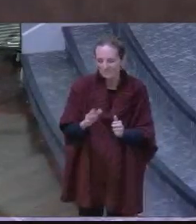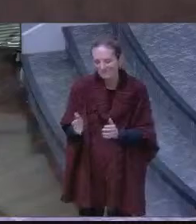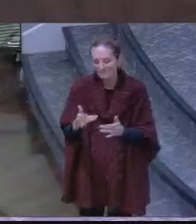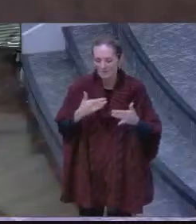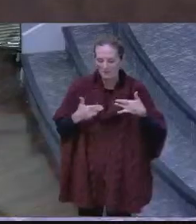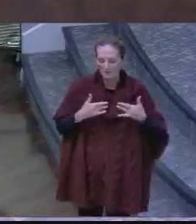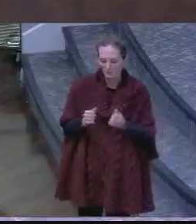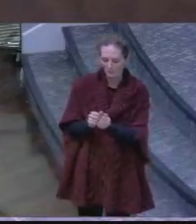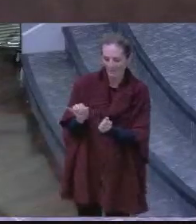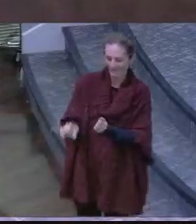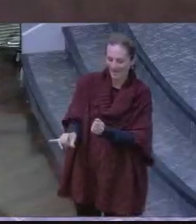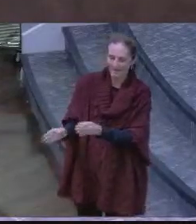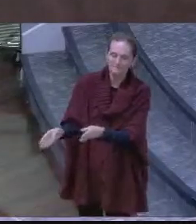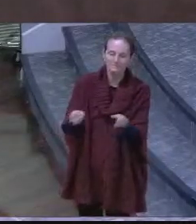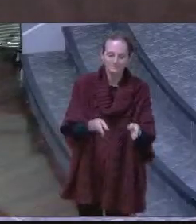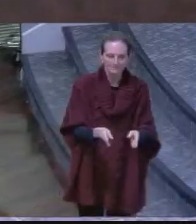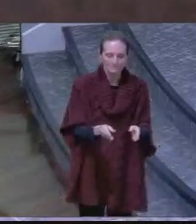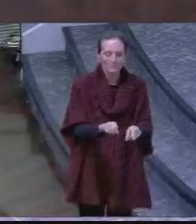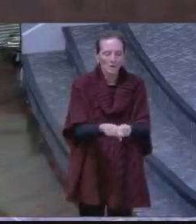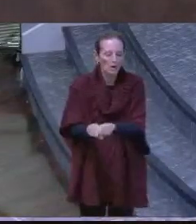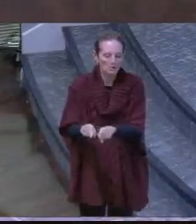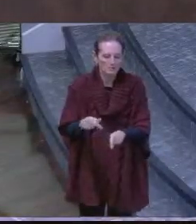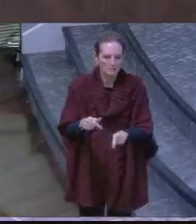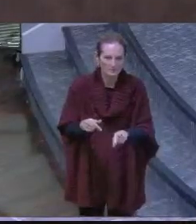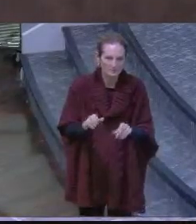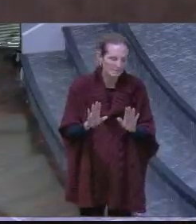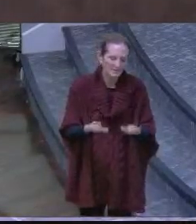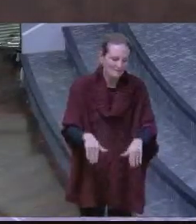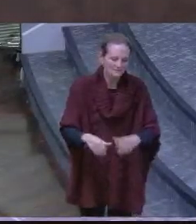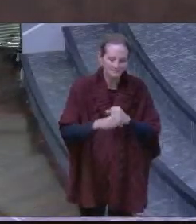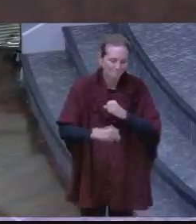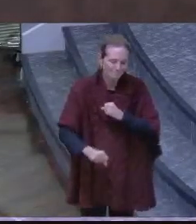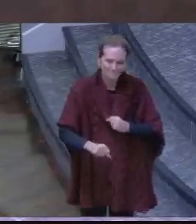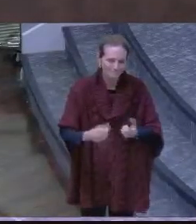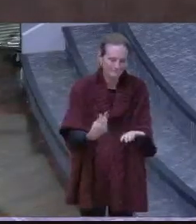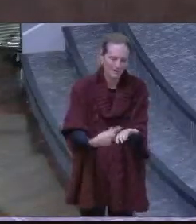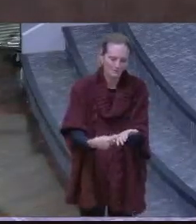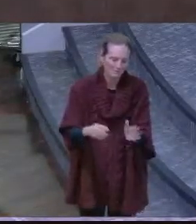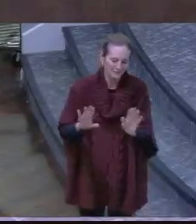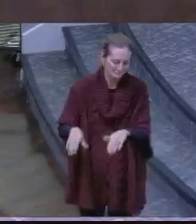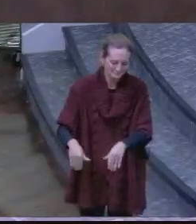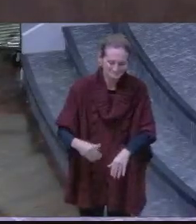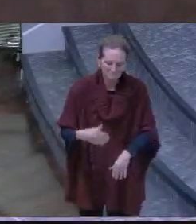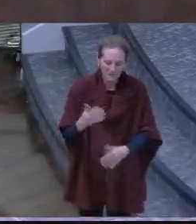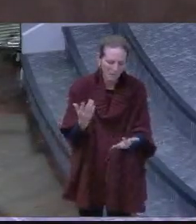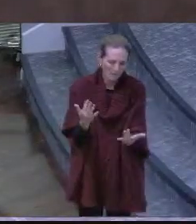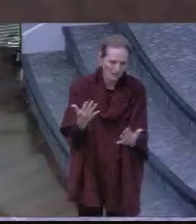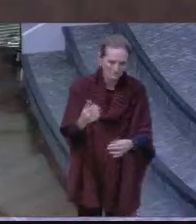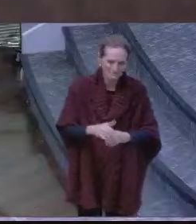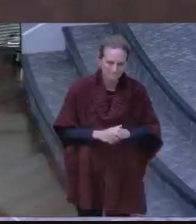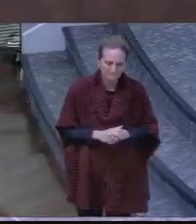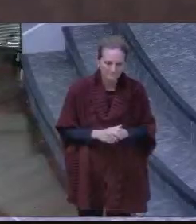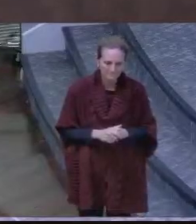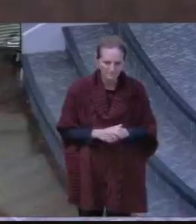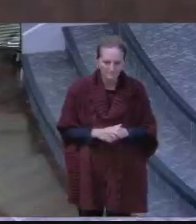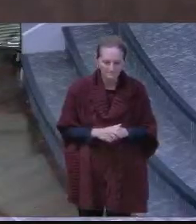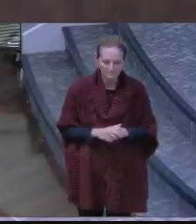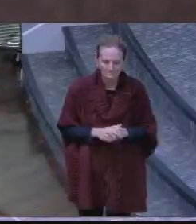how do we, it's a long conversation, so why don't we have that conversation first, and maybe you can help me frame it